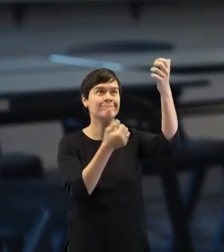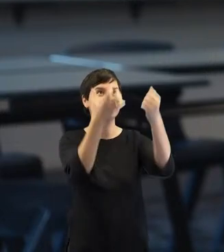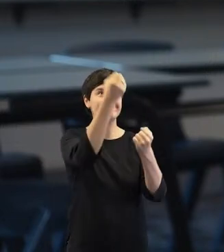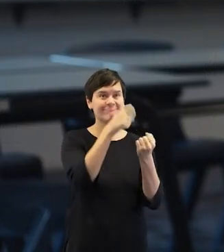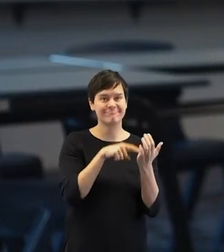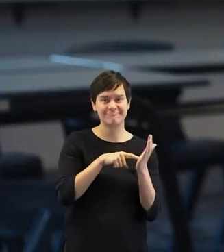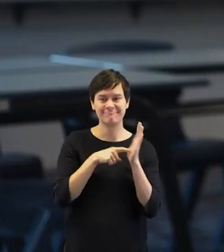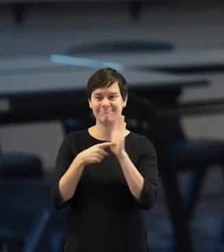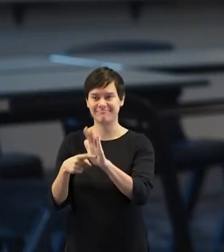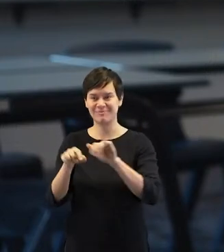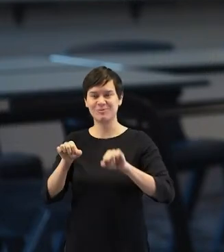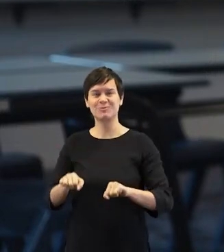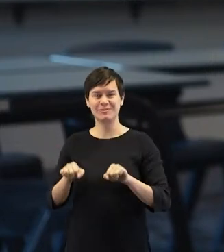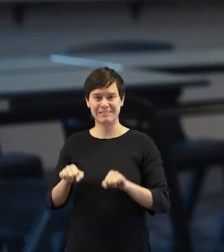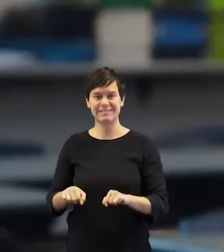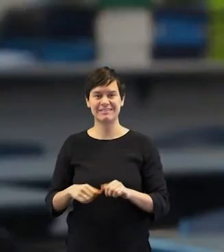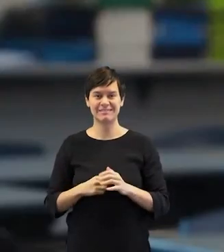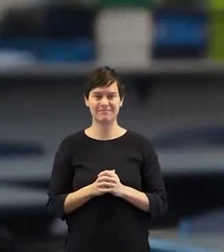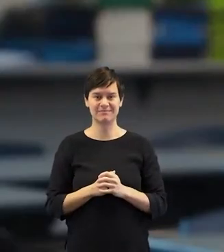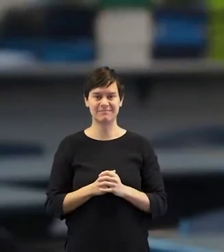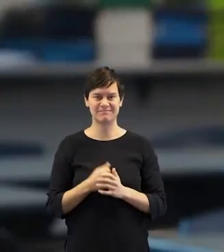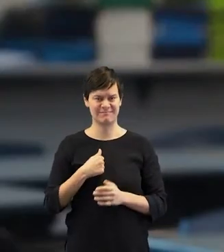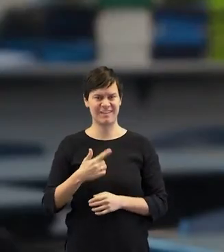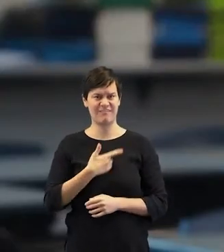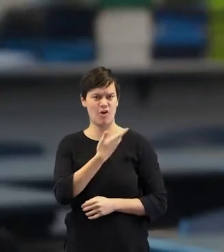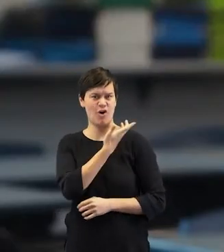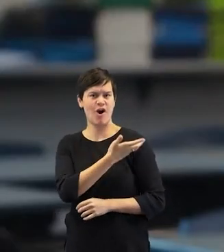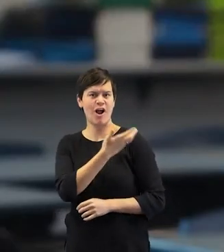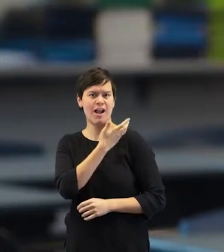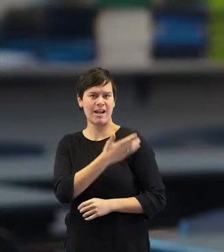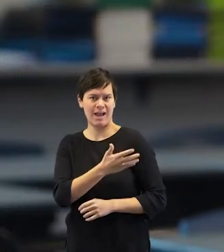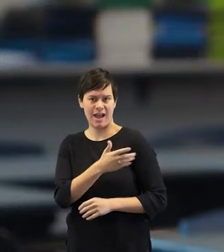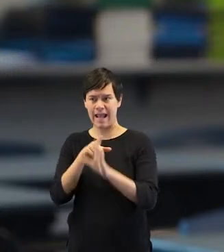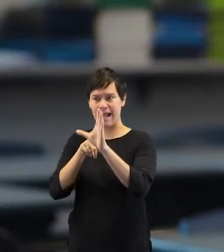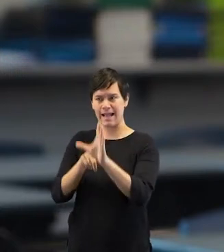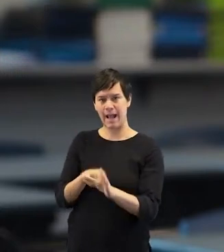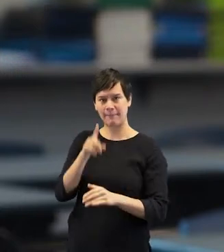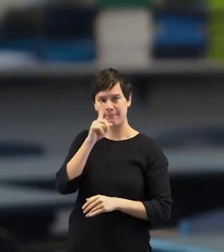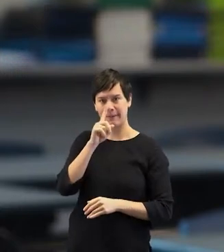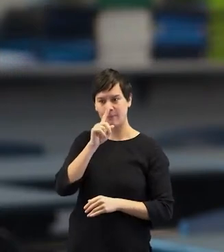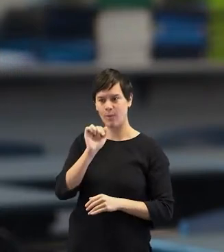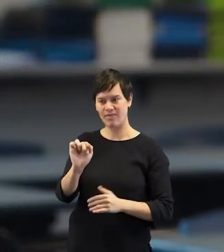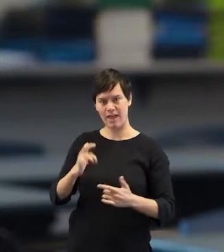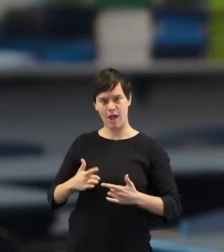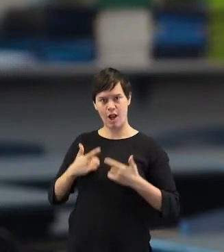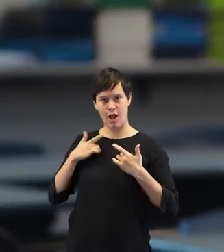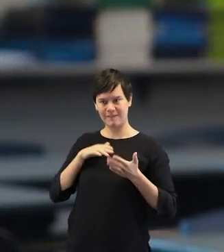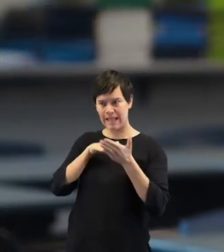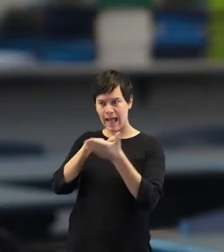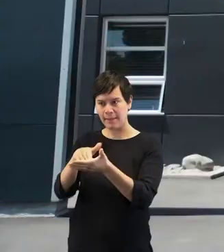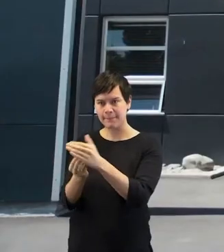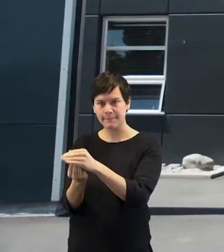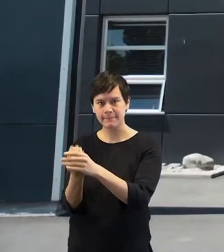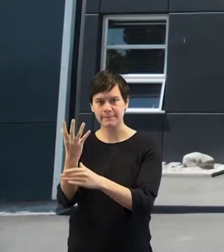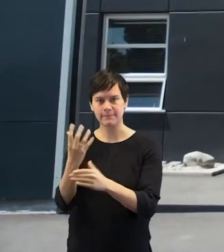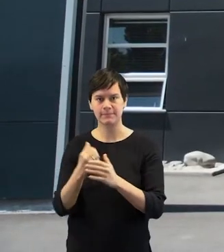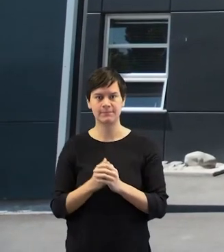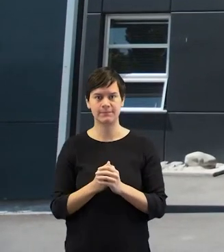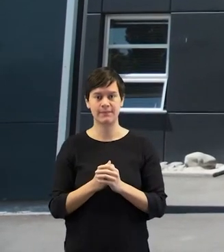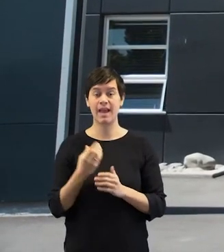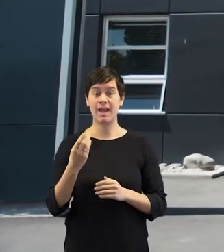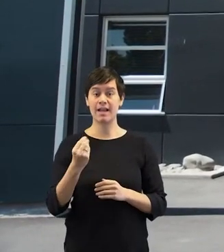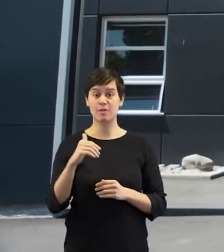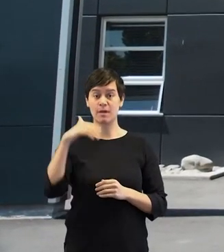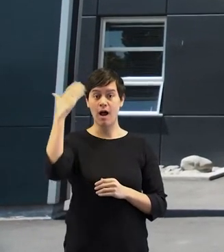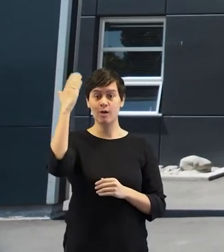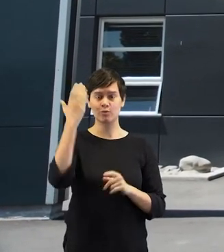and bringing them back to the students. I think it's a huge honour to be a part of forming our young people's lives. At